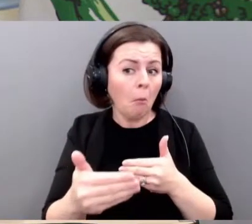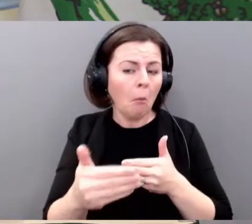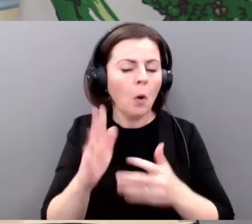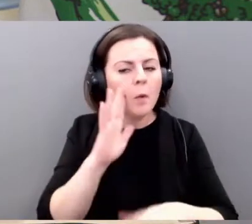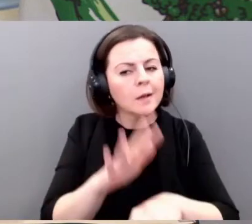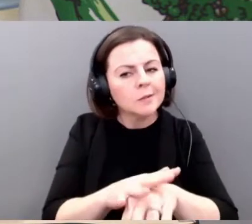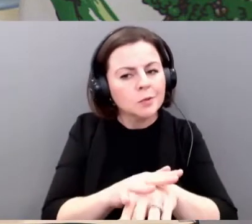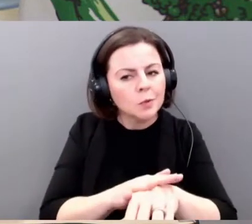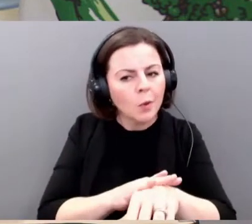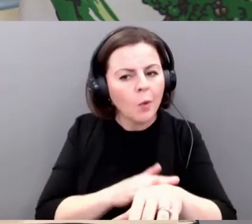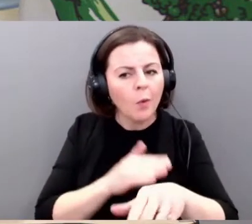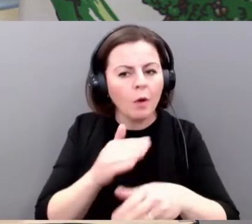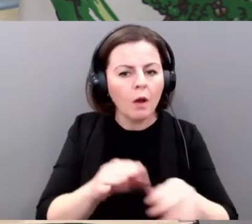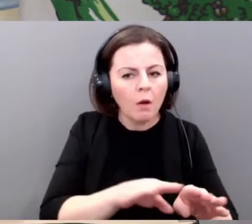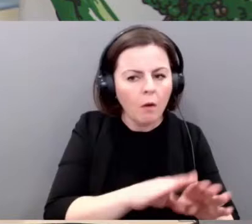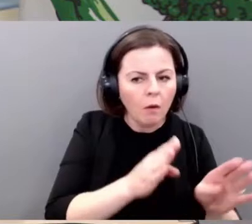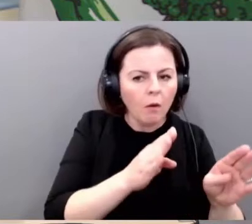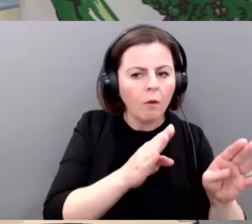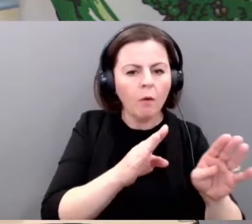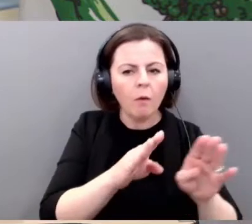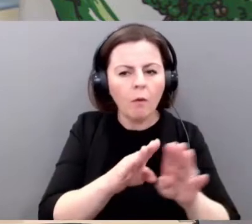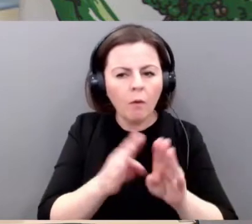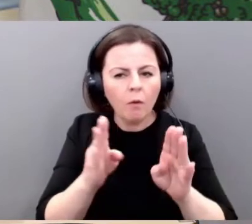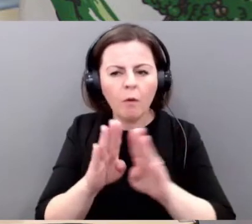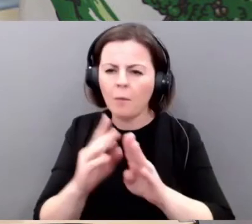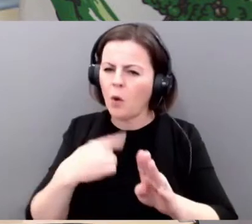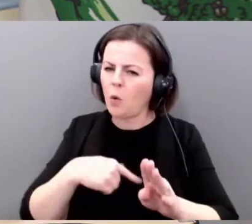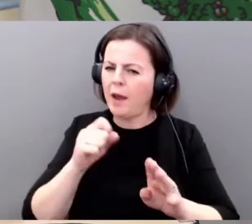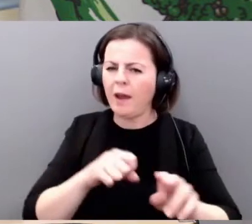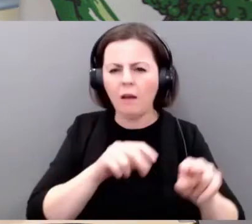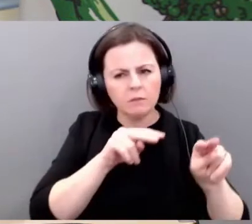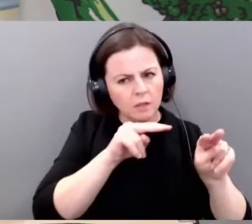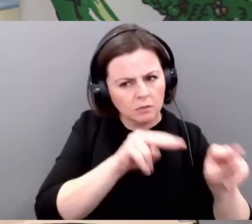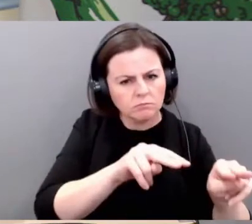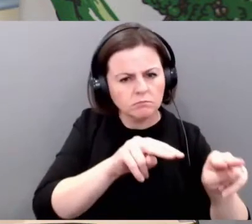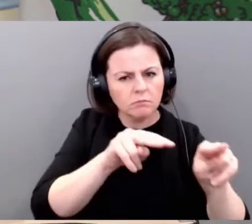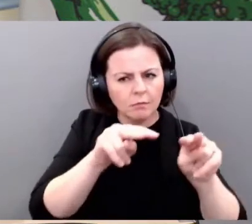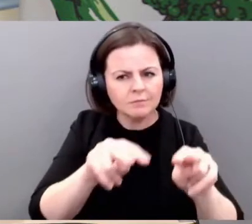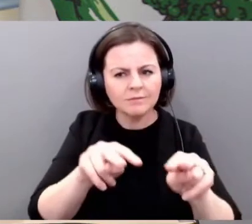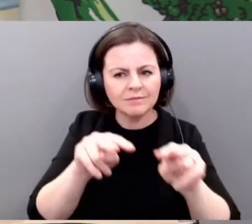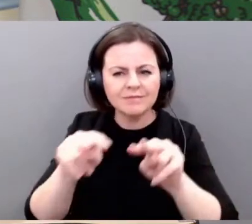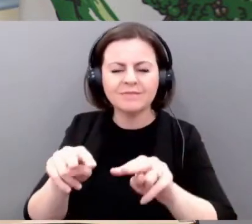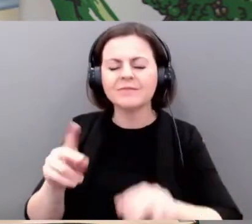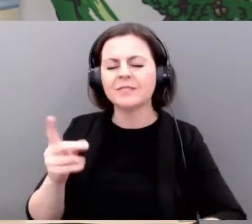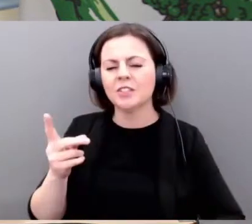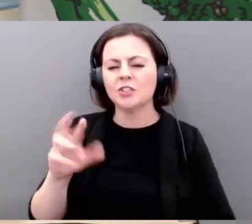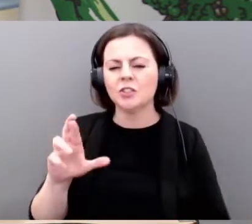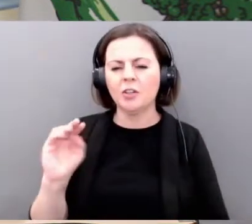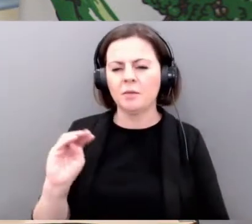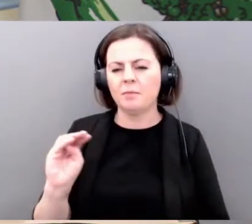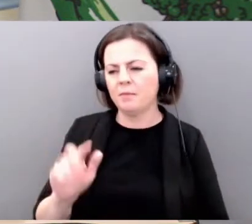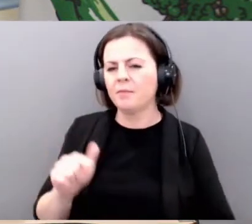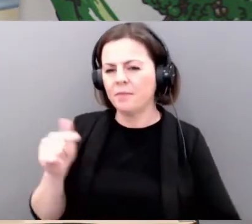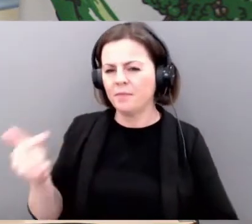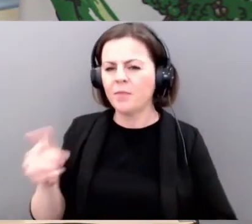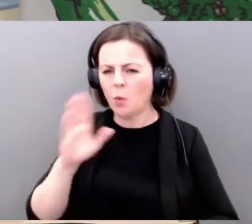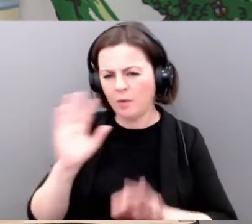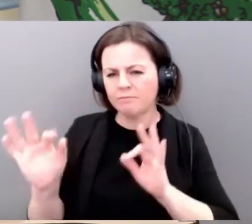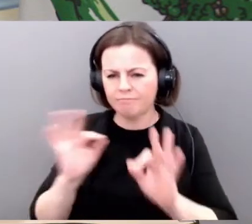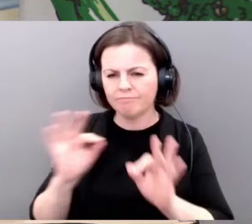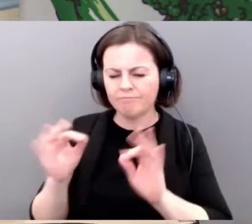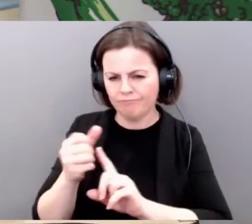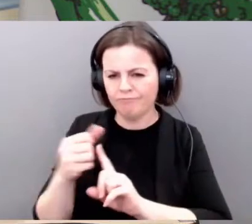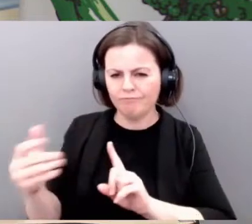challenges ahead of us, and we have a lot we have to watch before then. But I think Dr. Morrison will talk a little bit more about that in a moment as